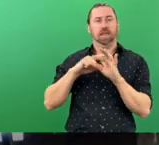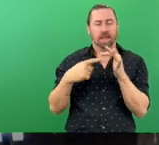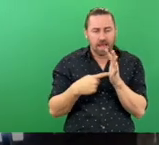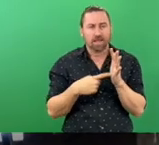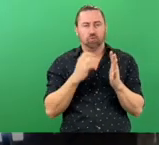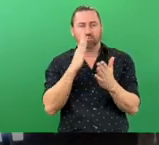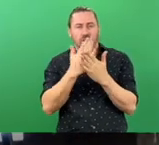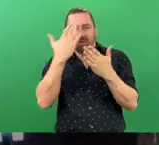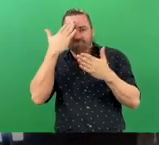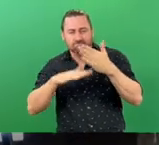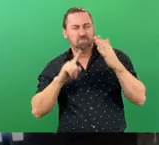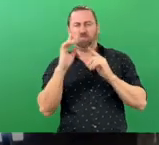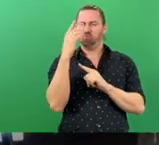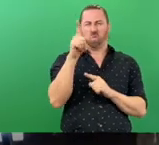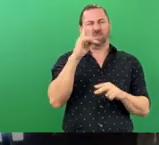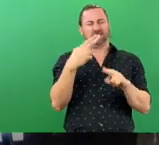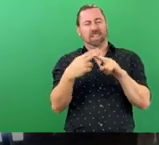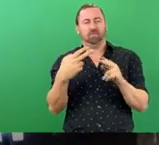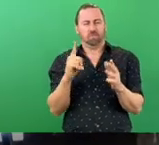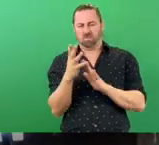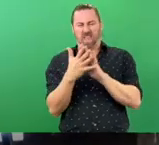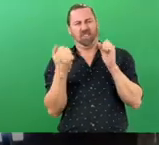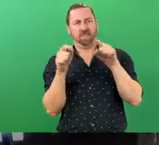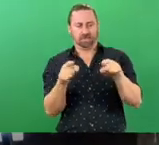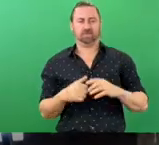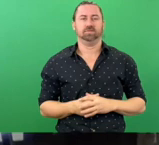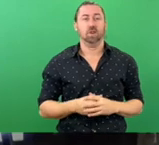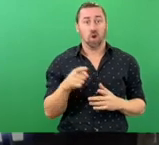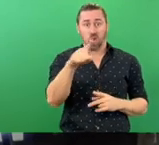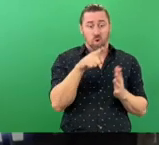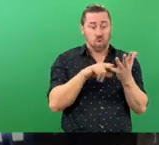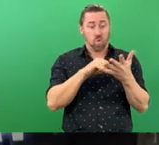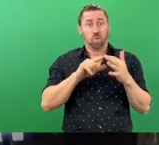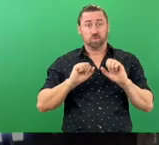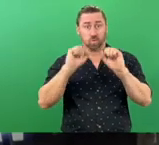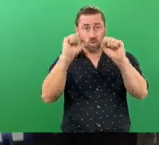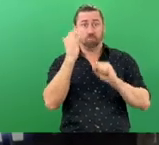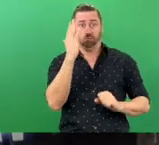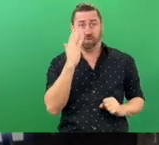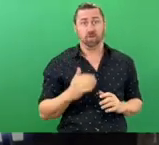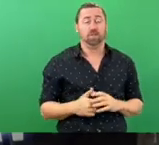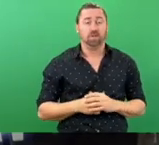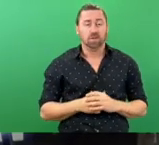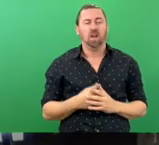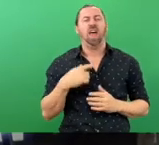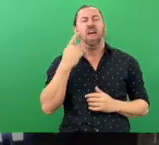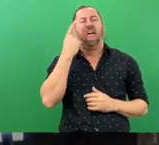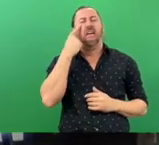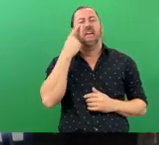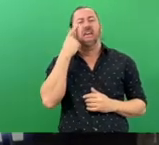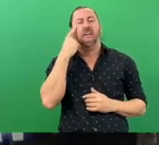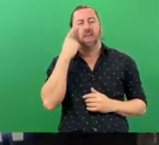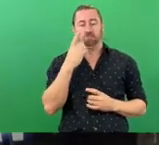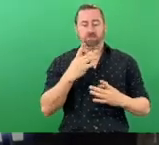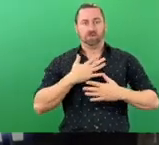very misunderstood objects. And so we're going to be talking about those, and we're going to be using your mirrors, and we're going to be exploring a